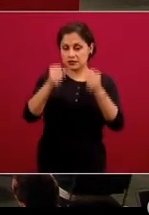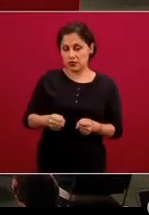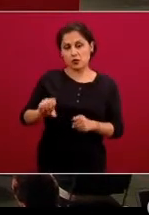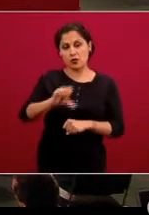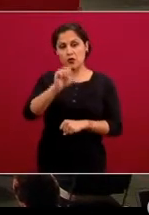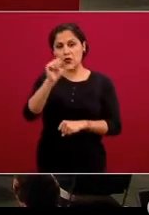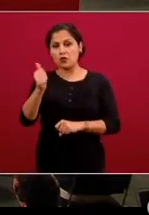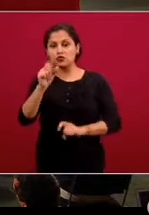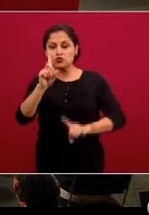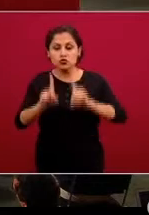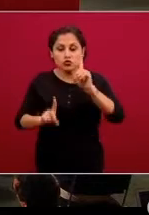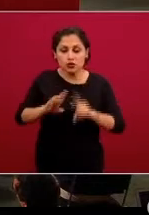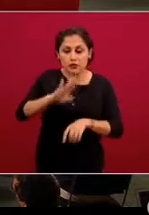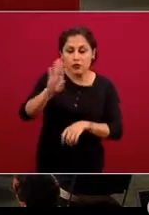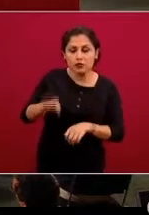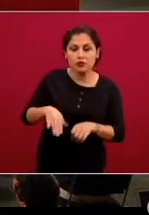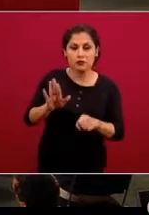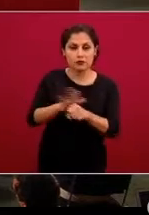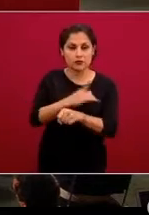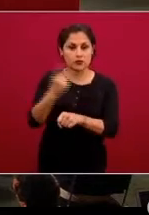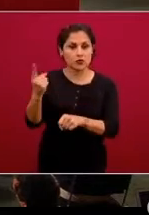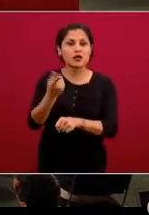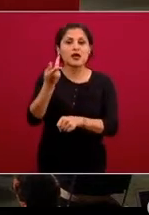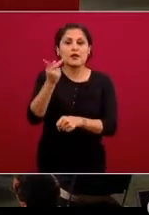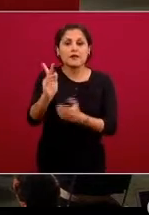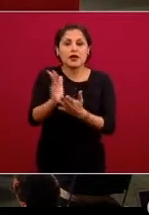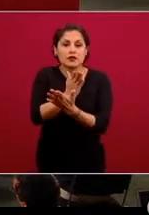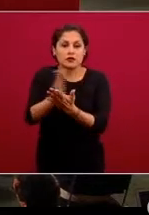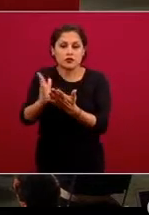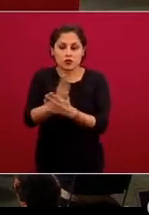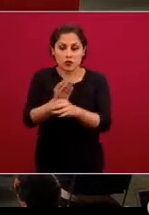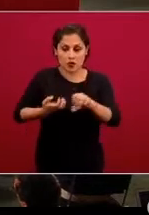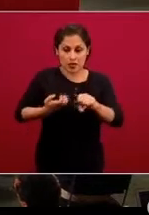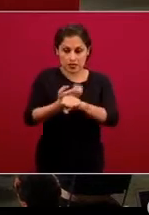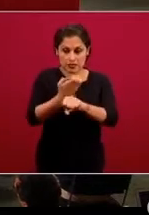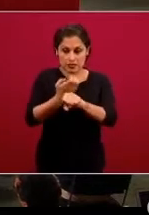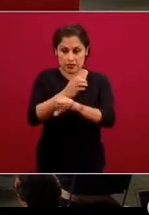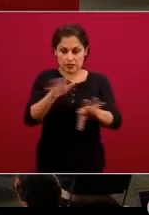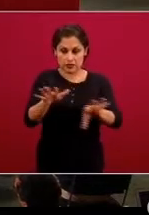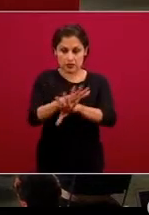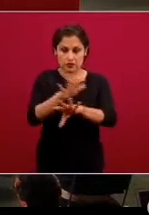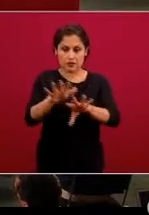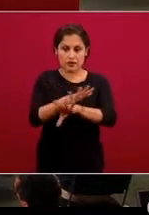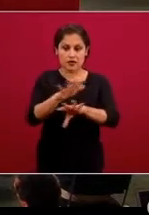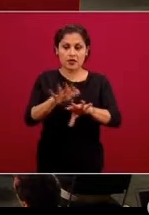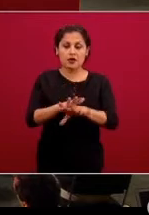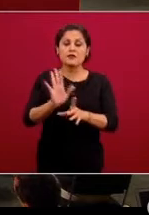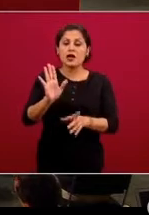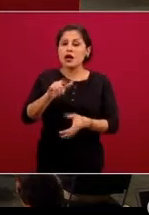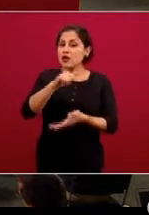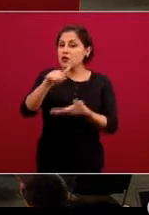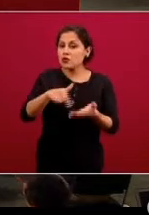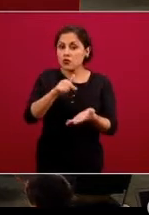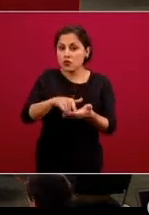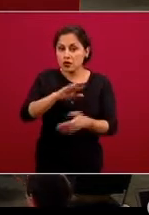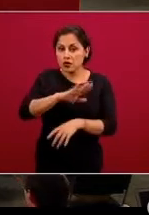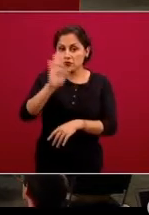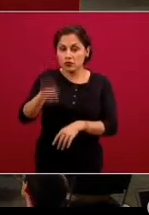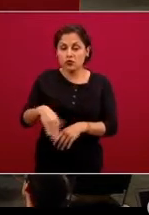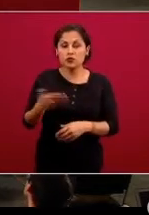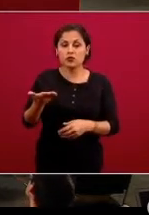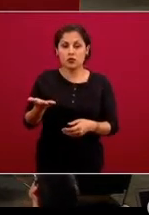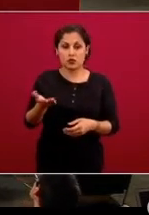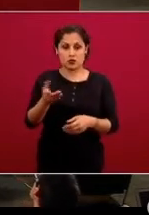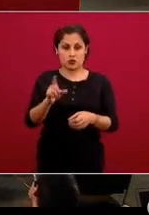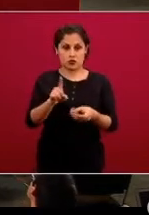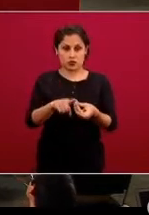where the death occurred. Here we can see which states